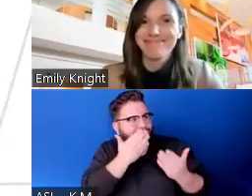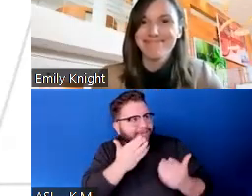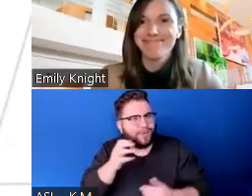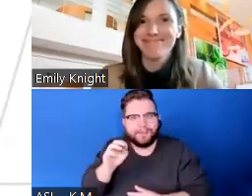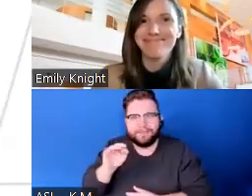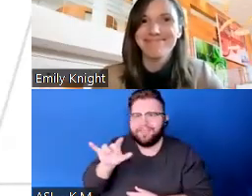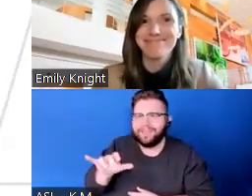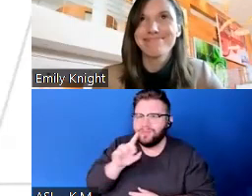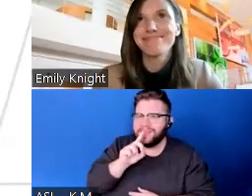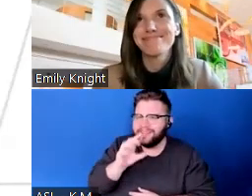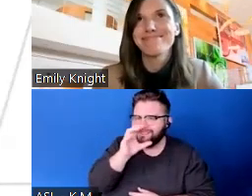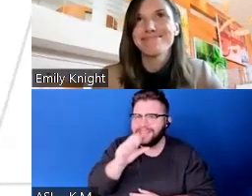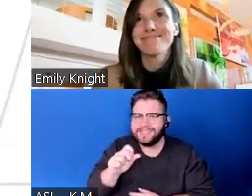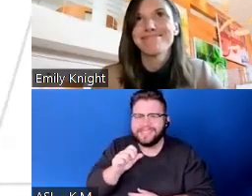fascinating.